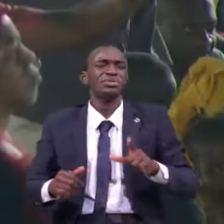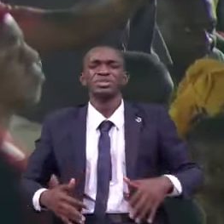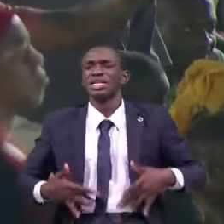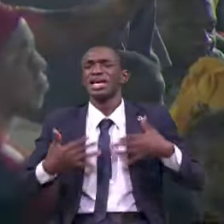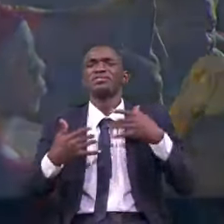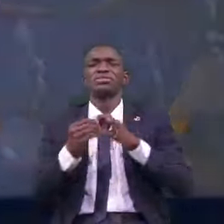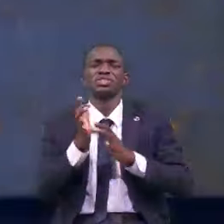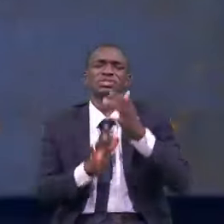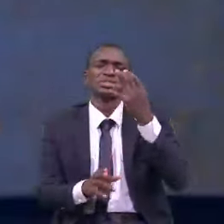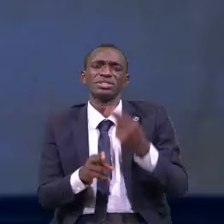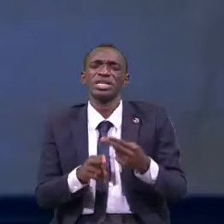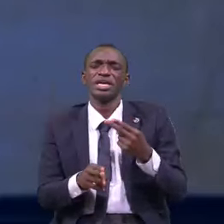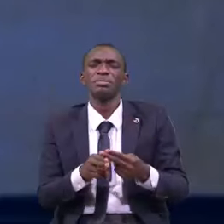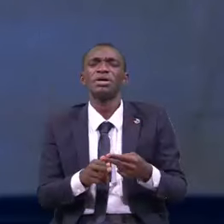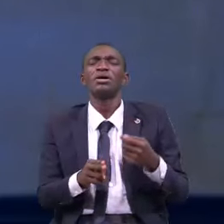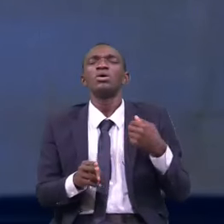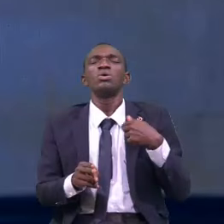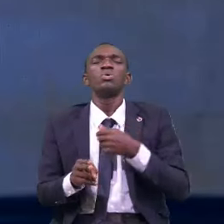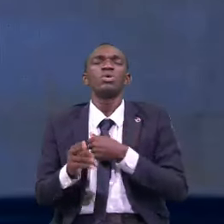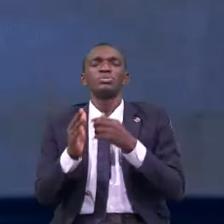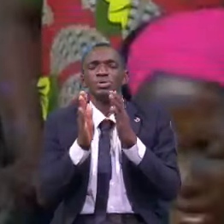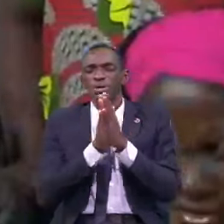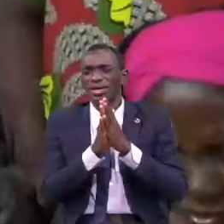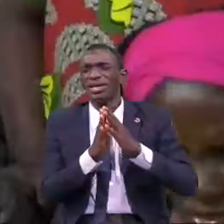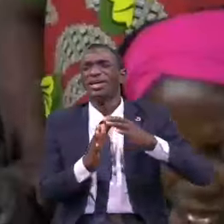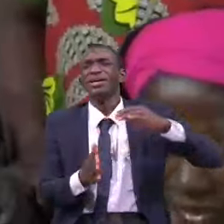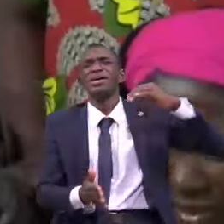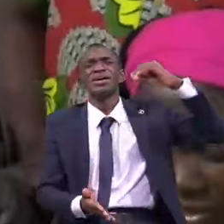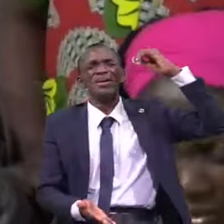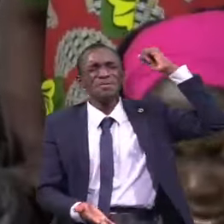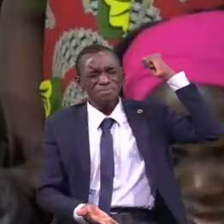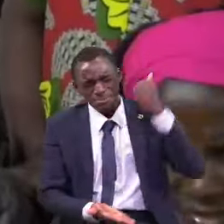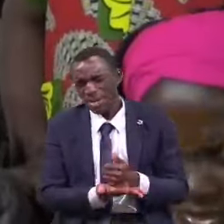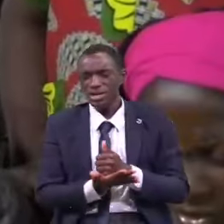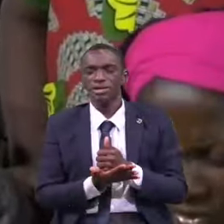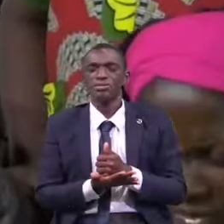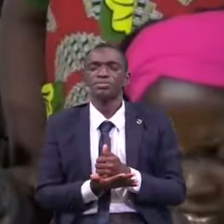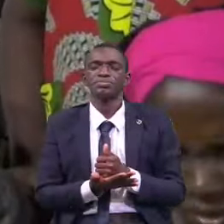In Jesus' name, we pray.